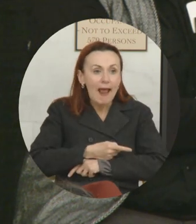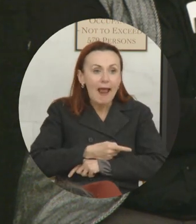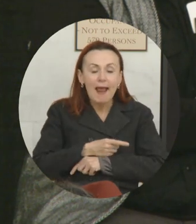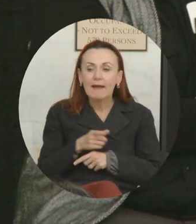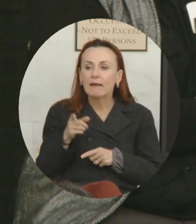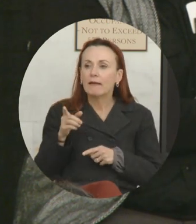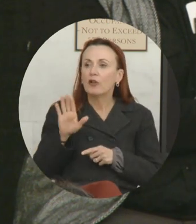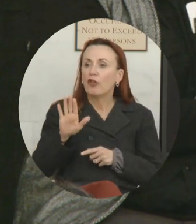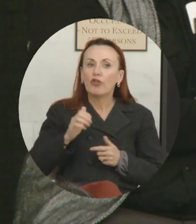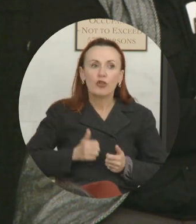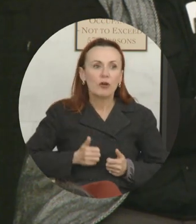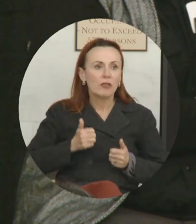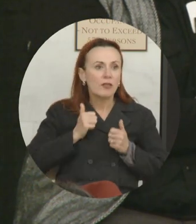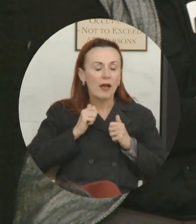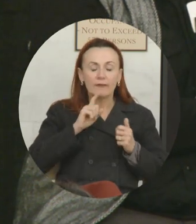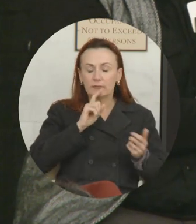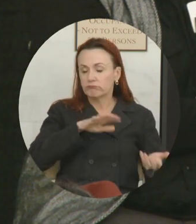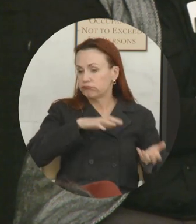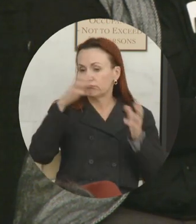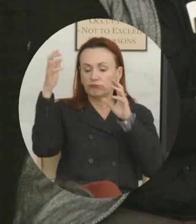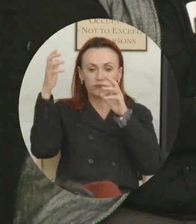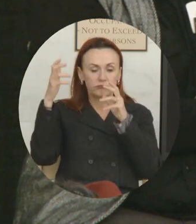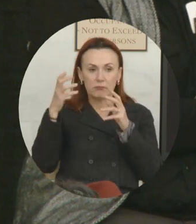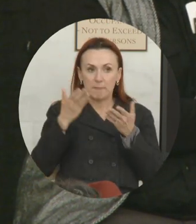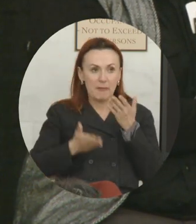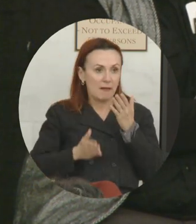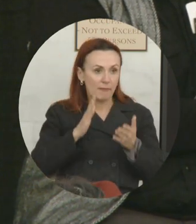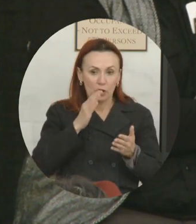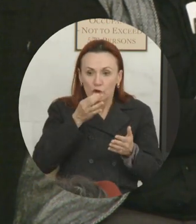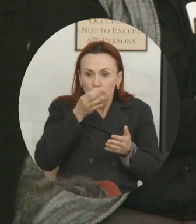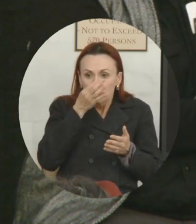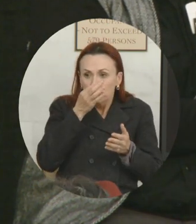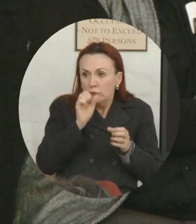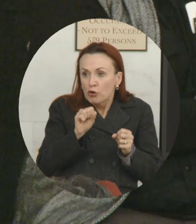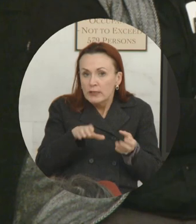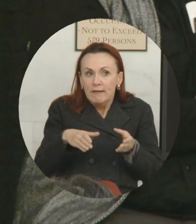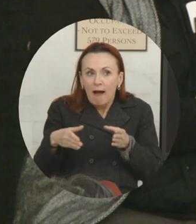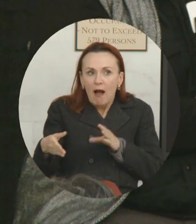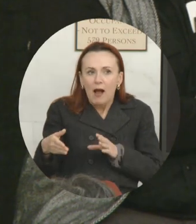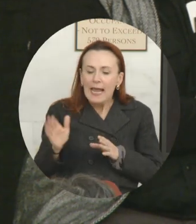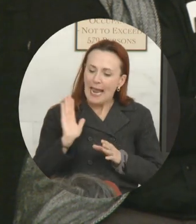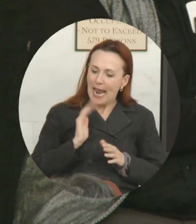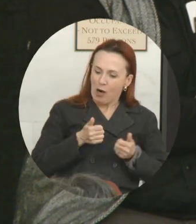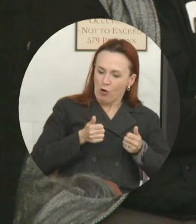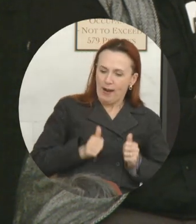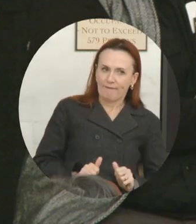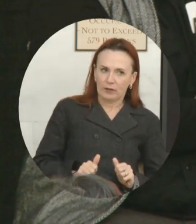their lives are literally on the line, our efforts will be the difference.